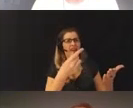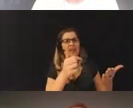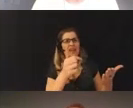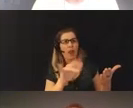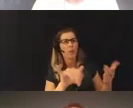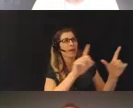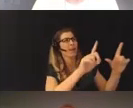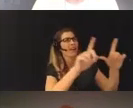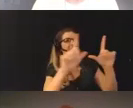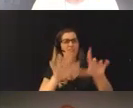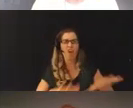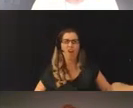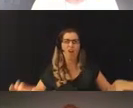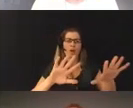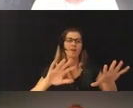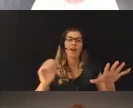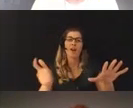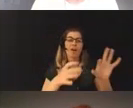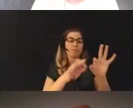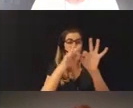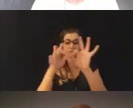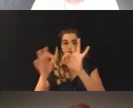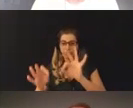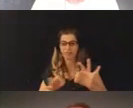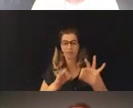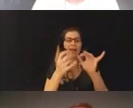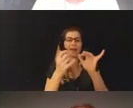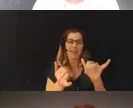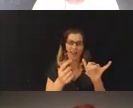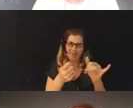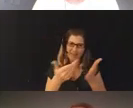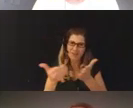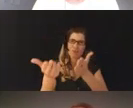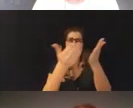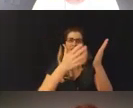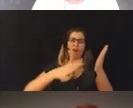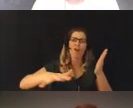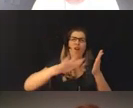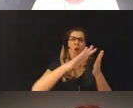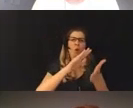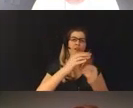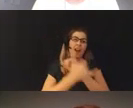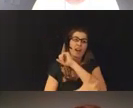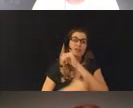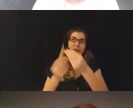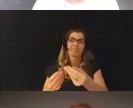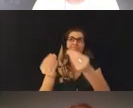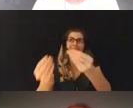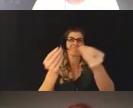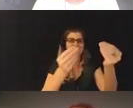country. They were combined and they're being shown now in traveling exhibits across the country. So here's a few examples of those.